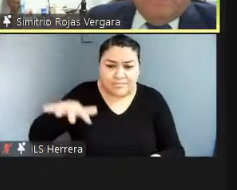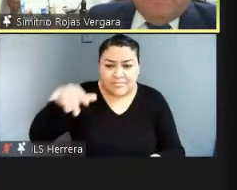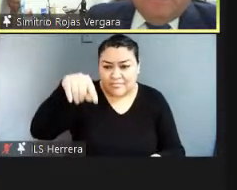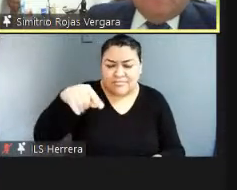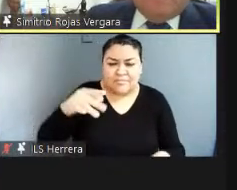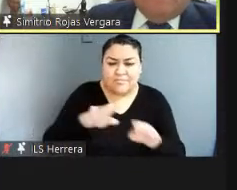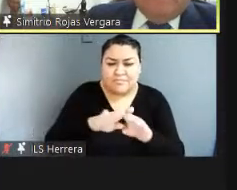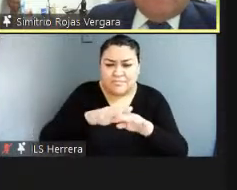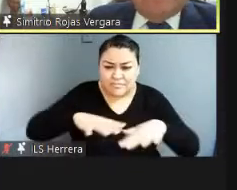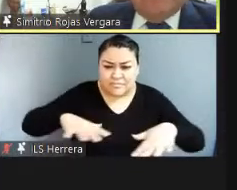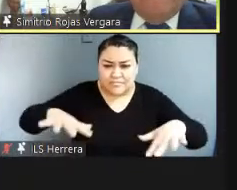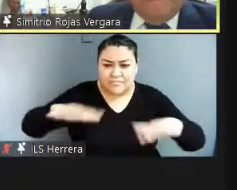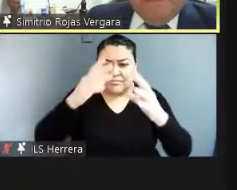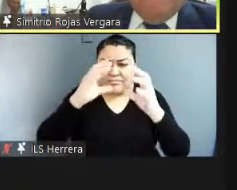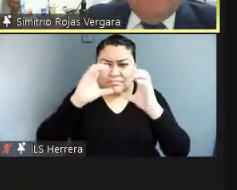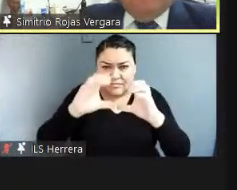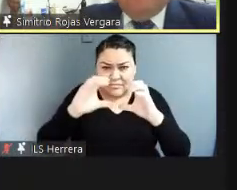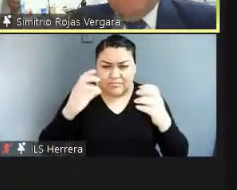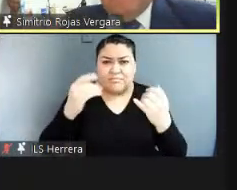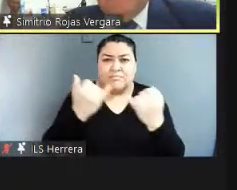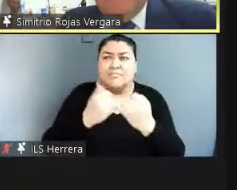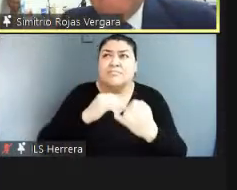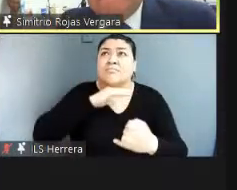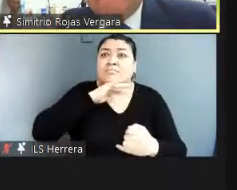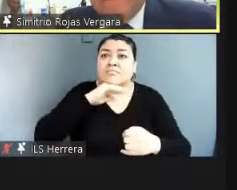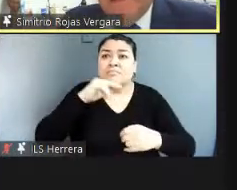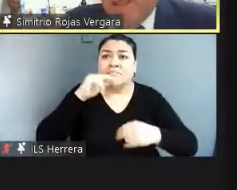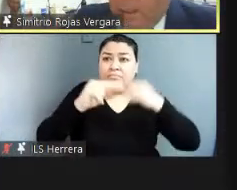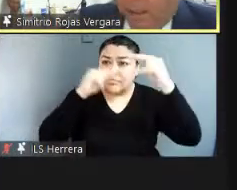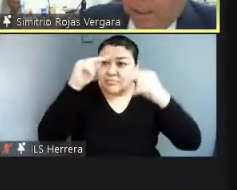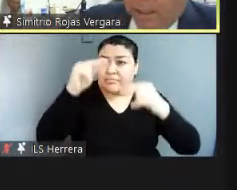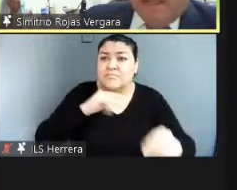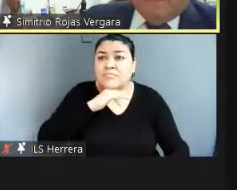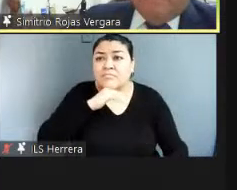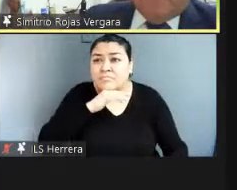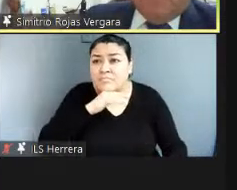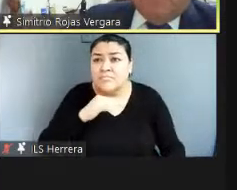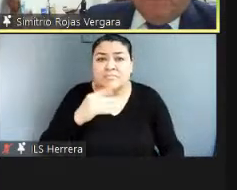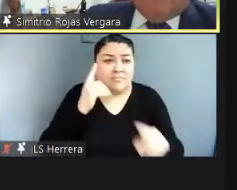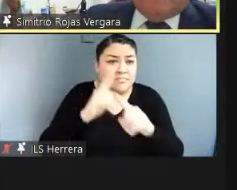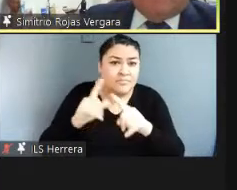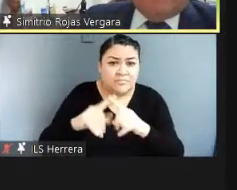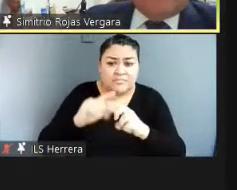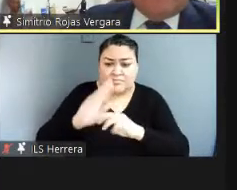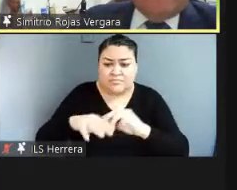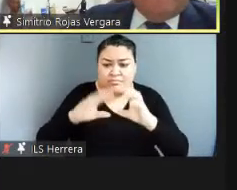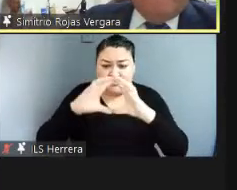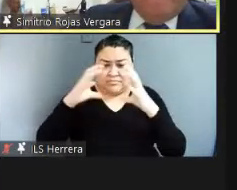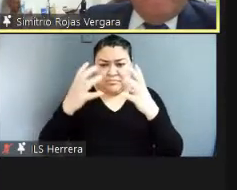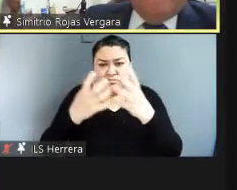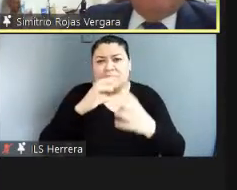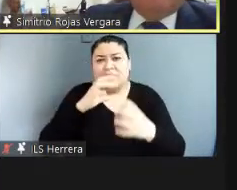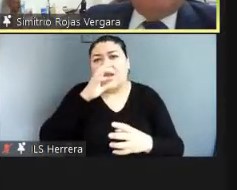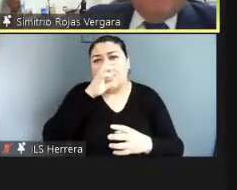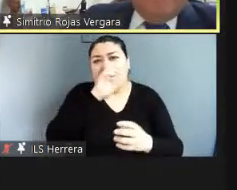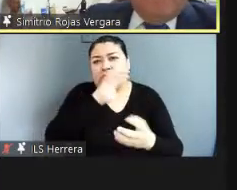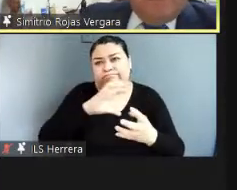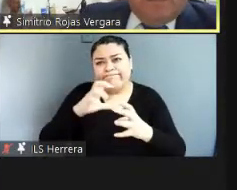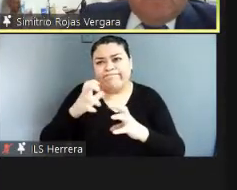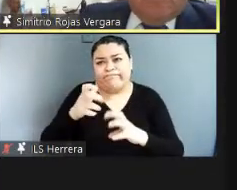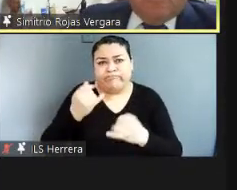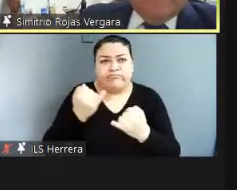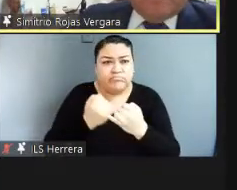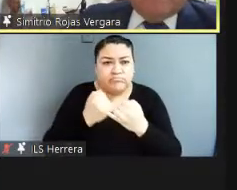care. This is something that we need to emphasize. Pollution, the environment, and global warming, of